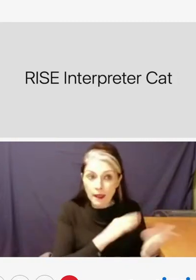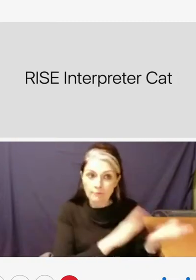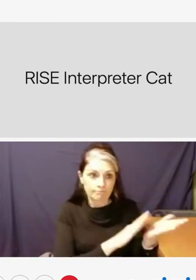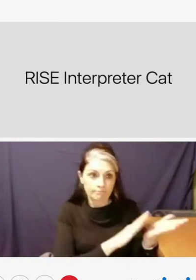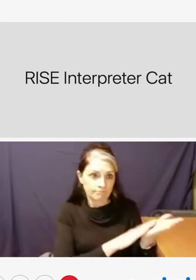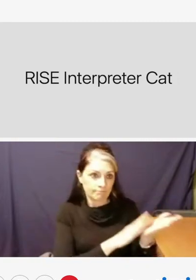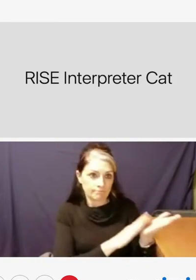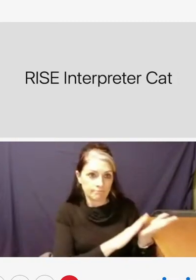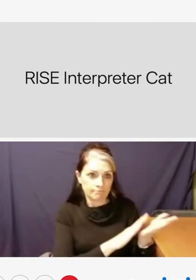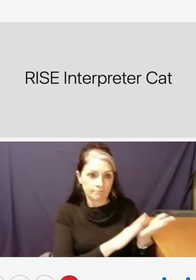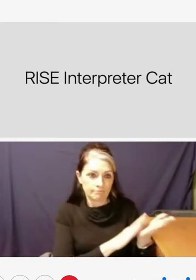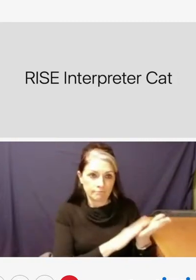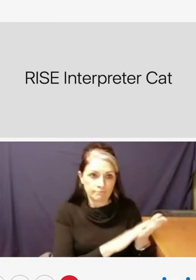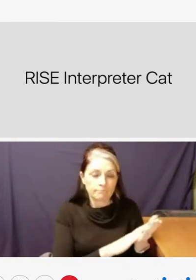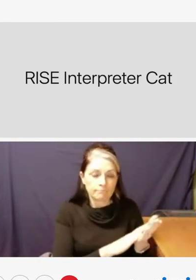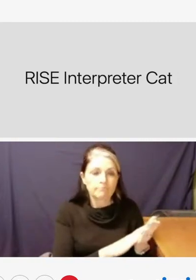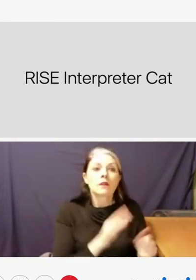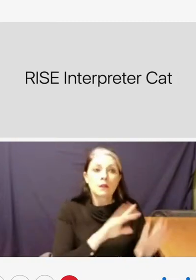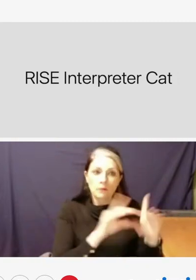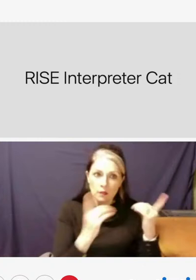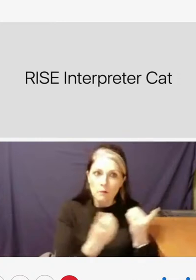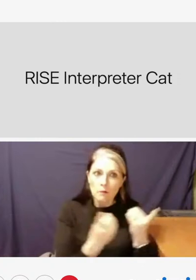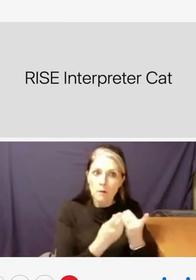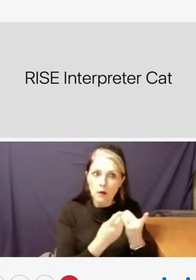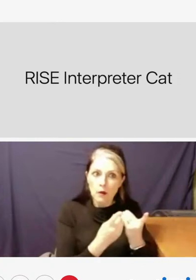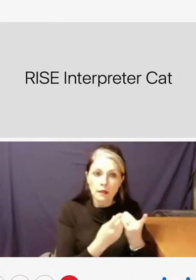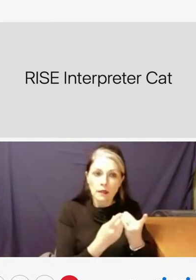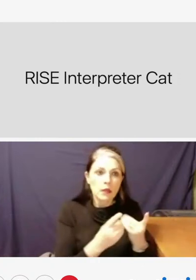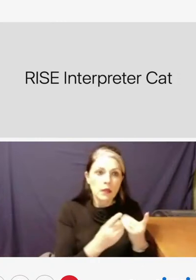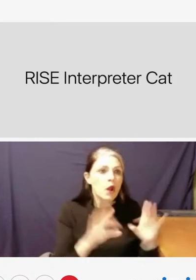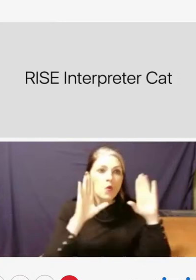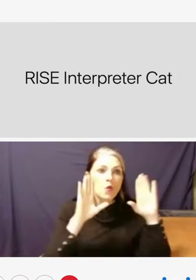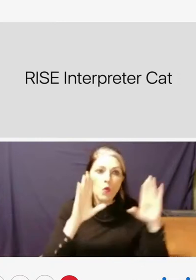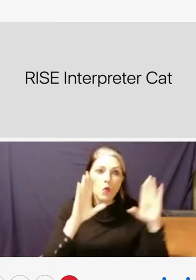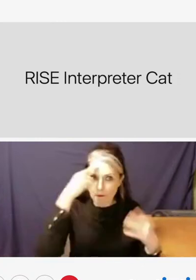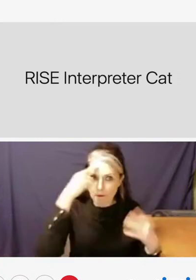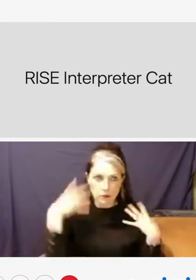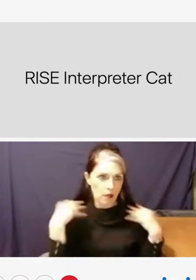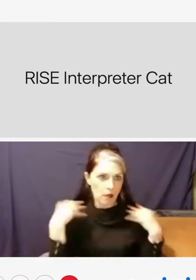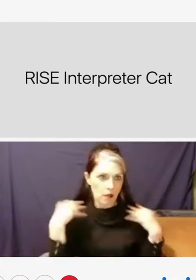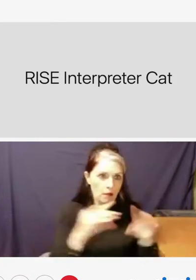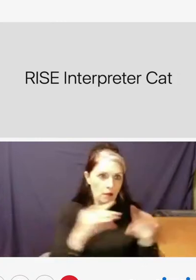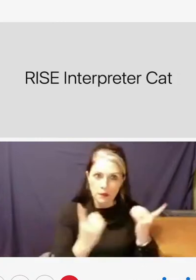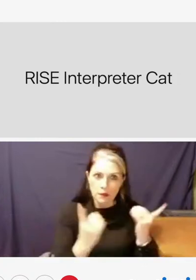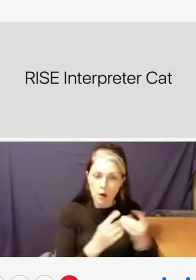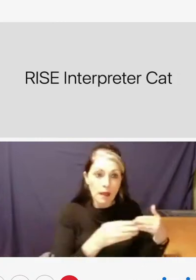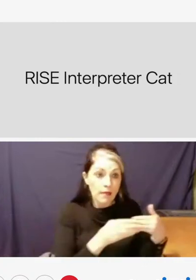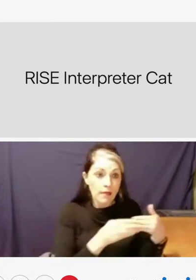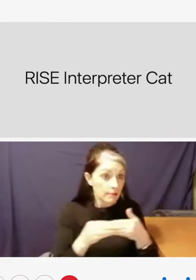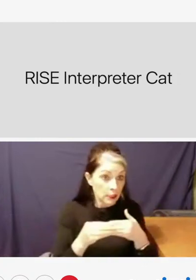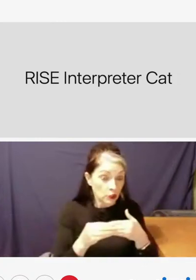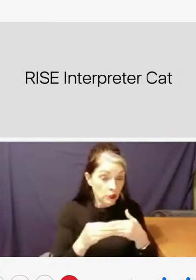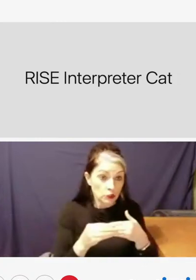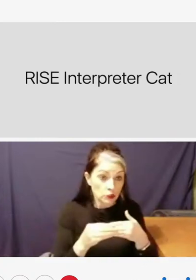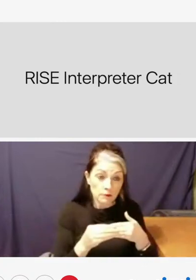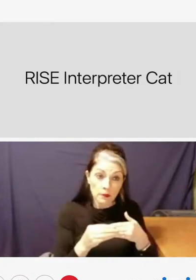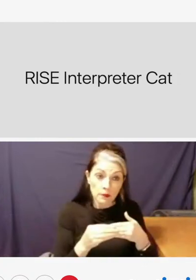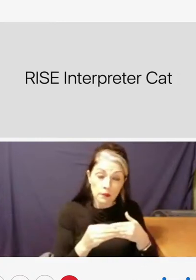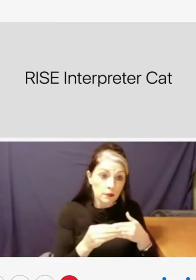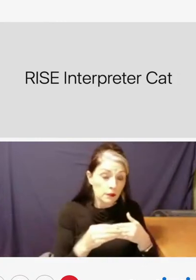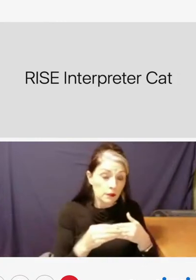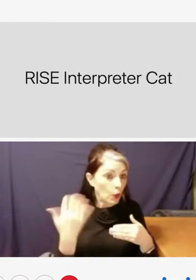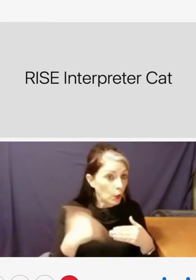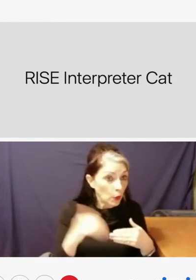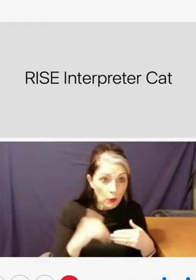the department and we have a great mental health and the leadership you can see in you Mr uh Antonio